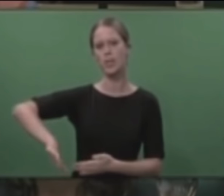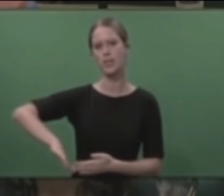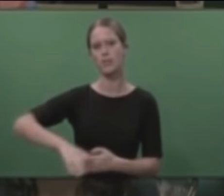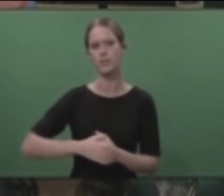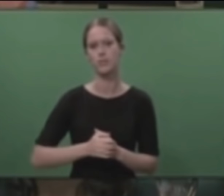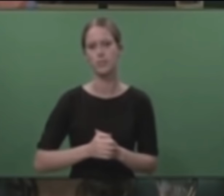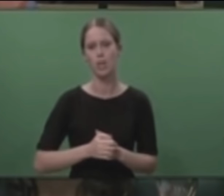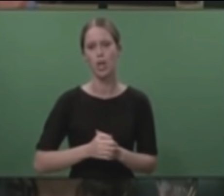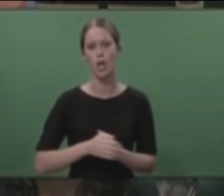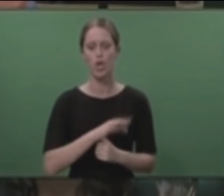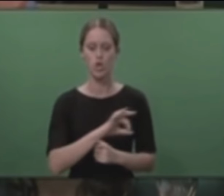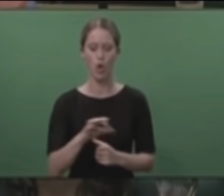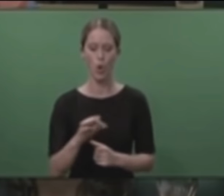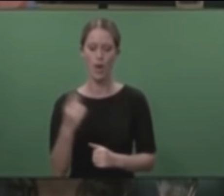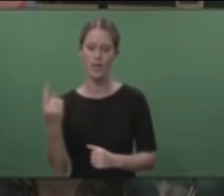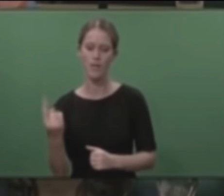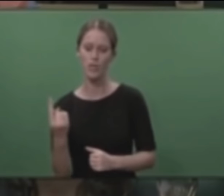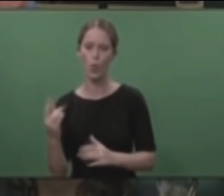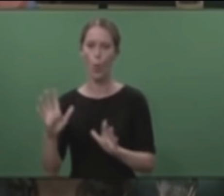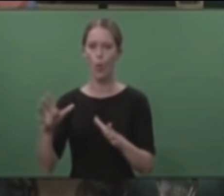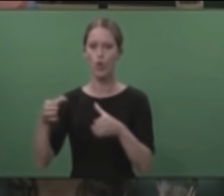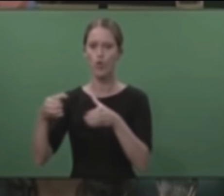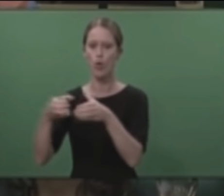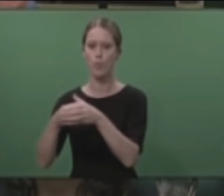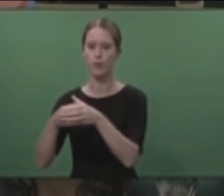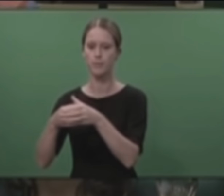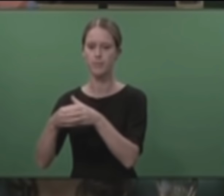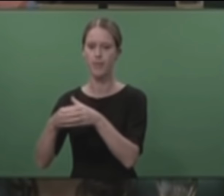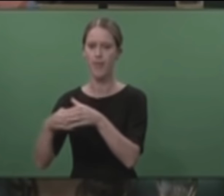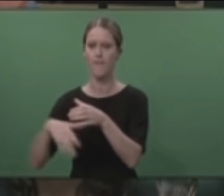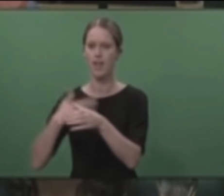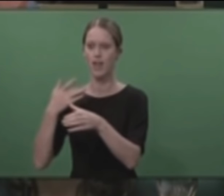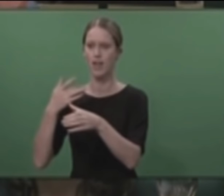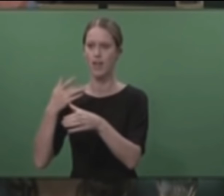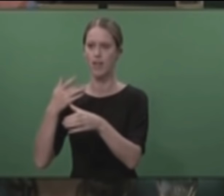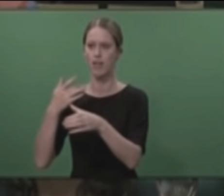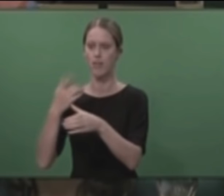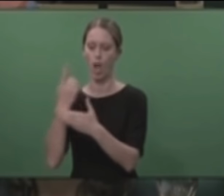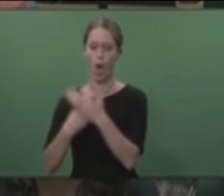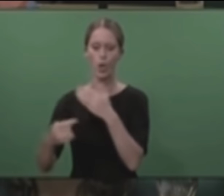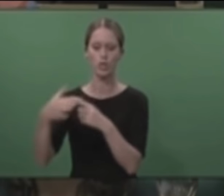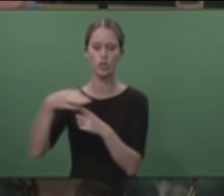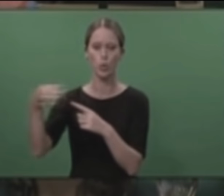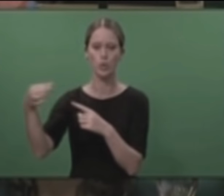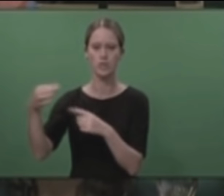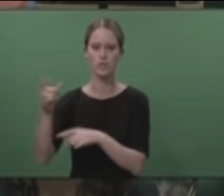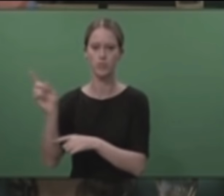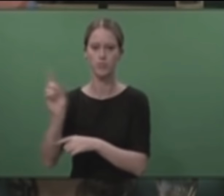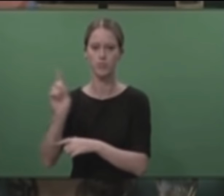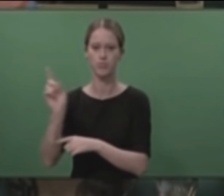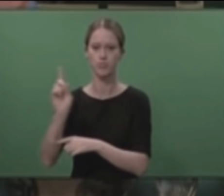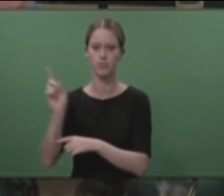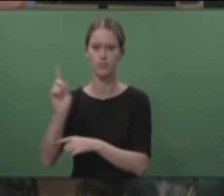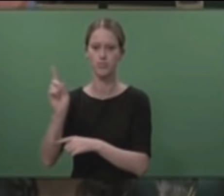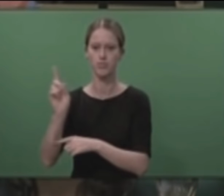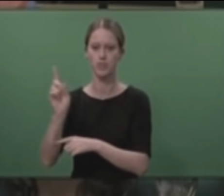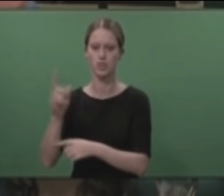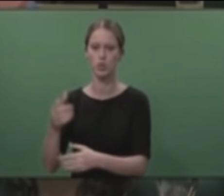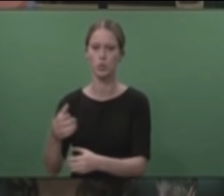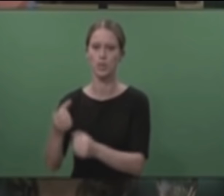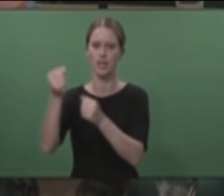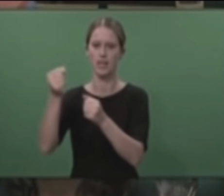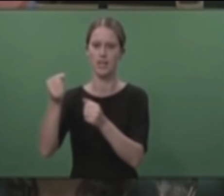that no individual or group feels that the only choice they have left is to grab a